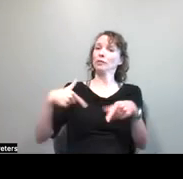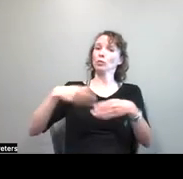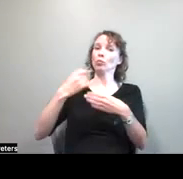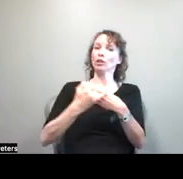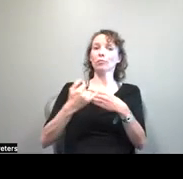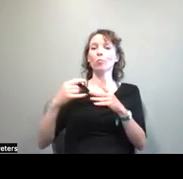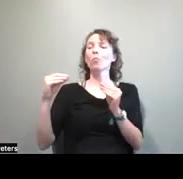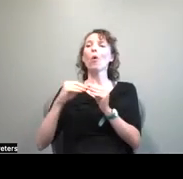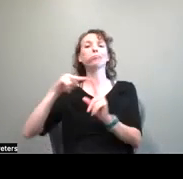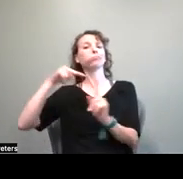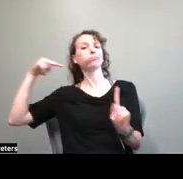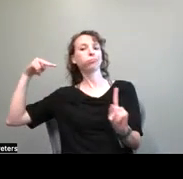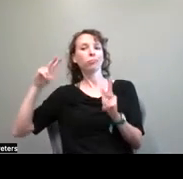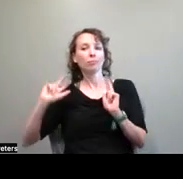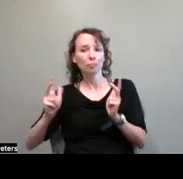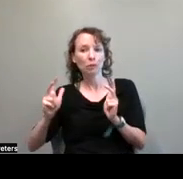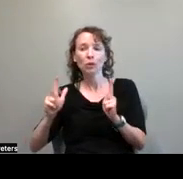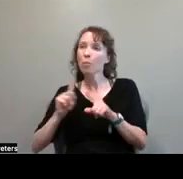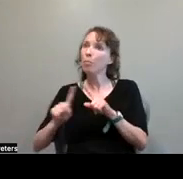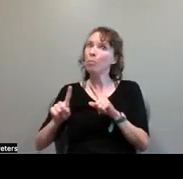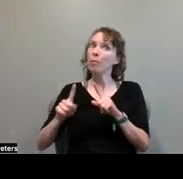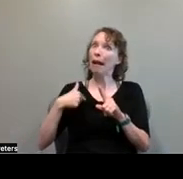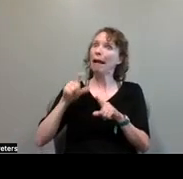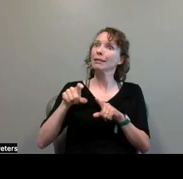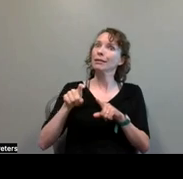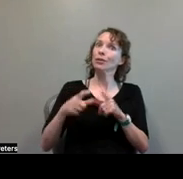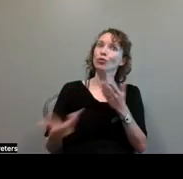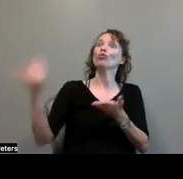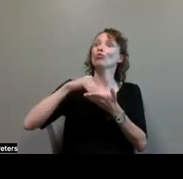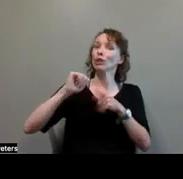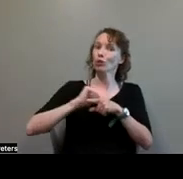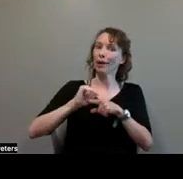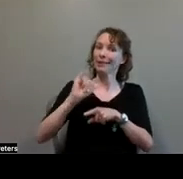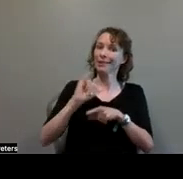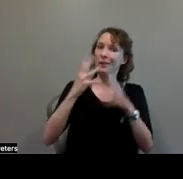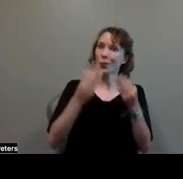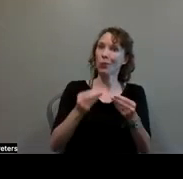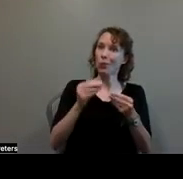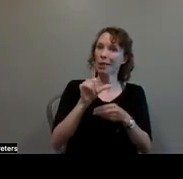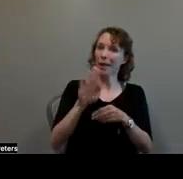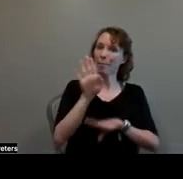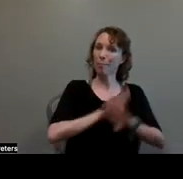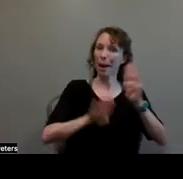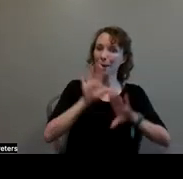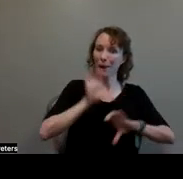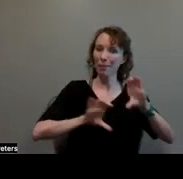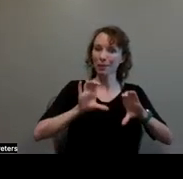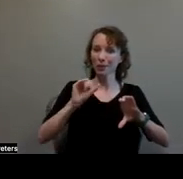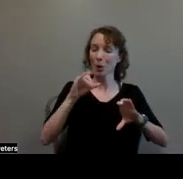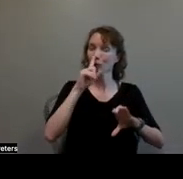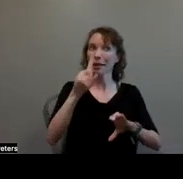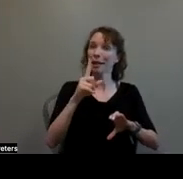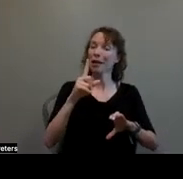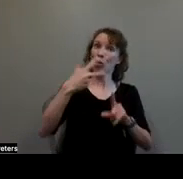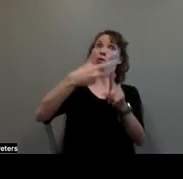involved me retraining as a wet lab protein biochemist. So I was basically completely useless for 3 months of my